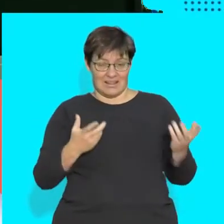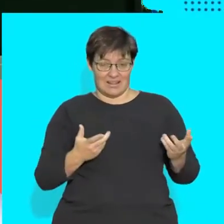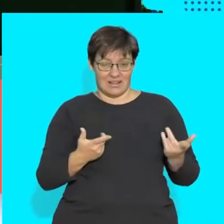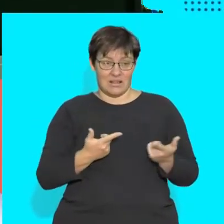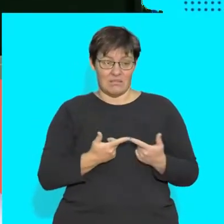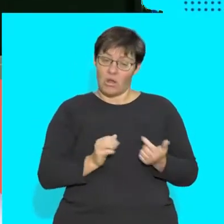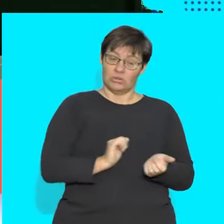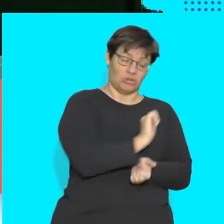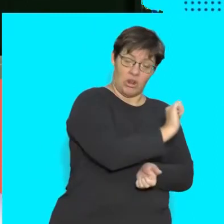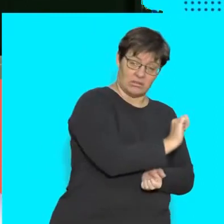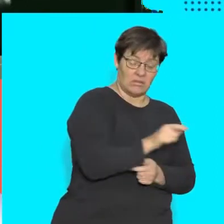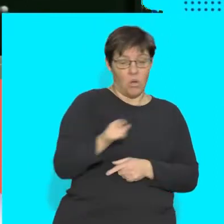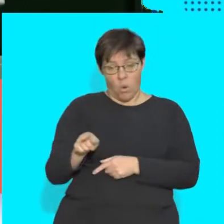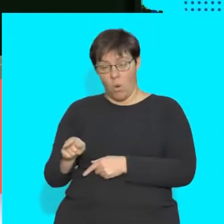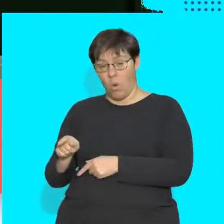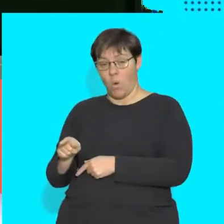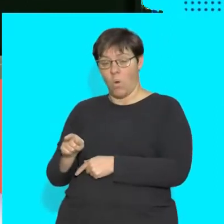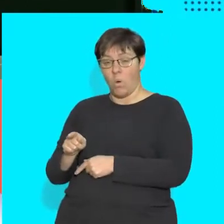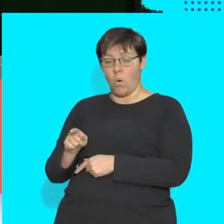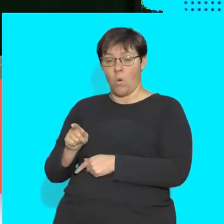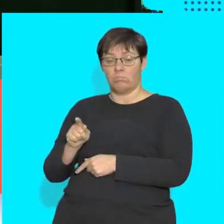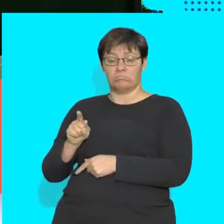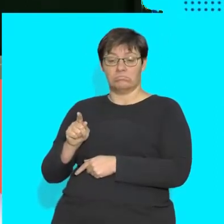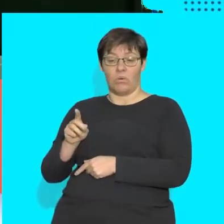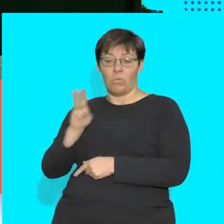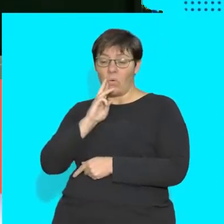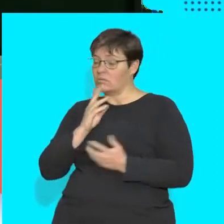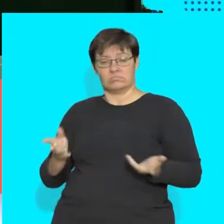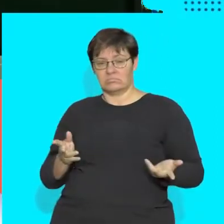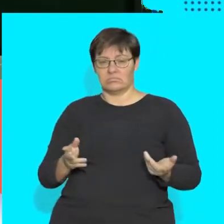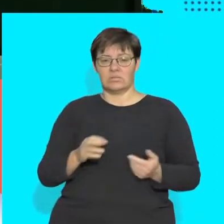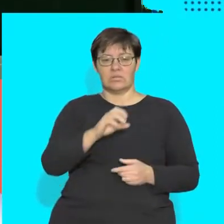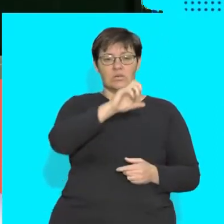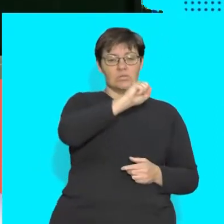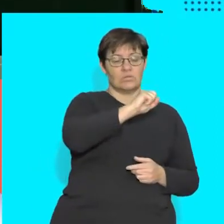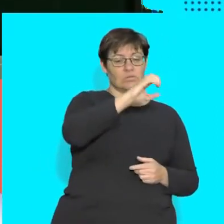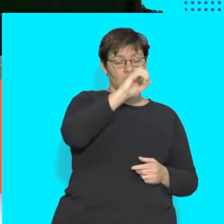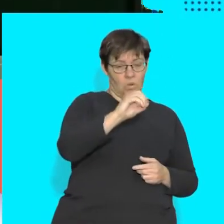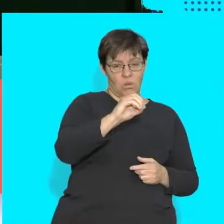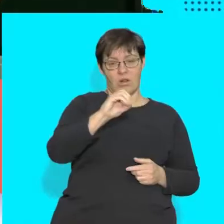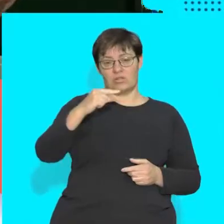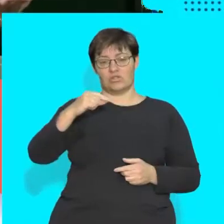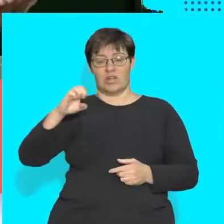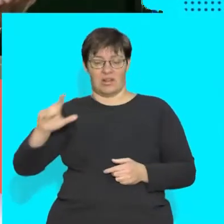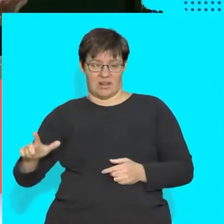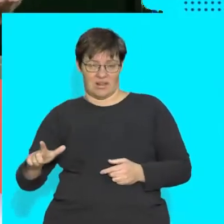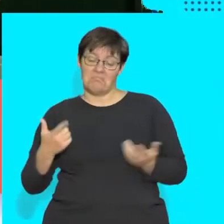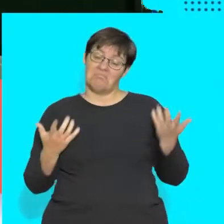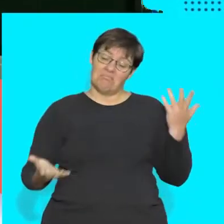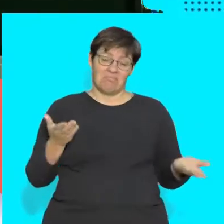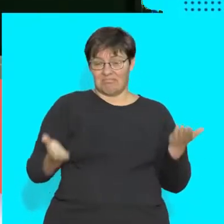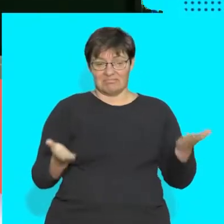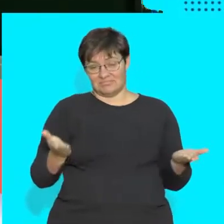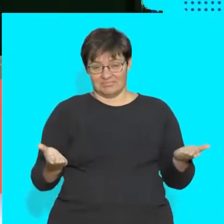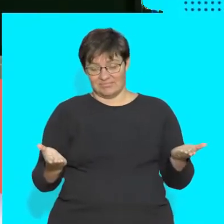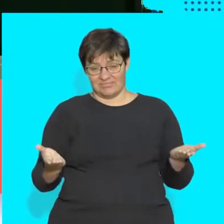a solid nor it's a liquid. We use the word sol and gel, right? Sol more liquid,